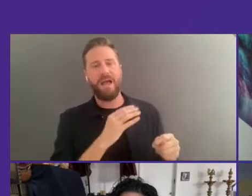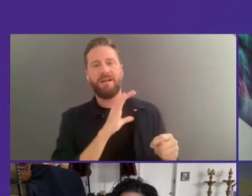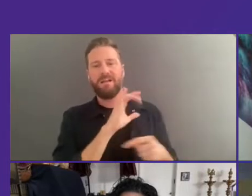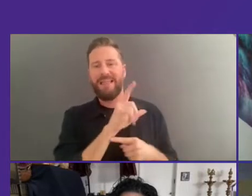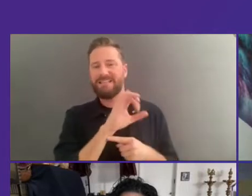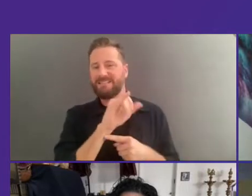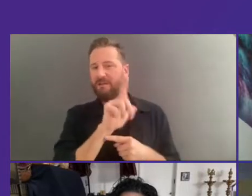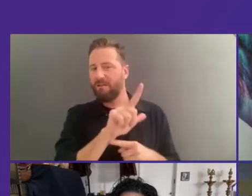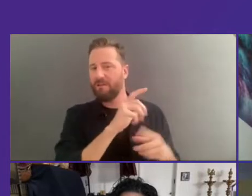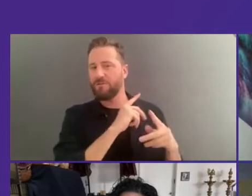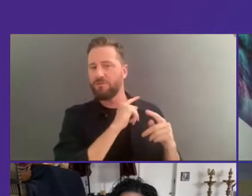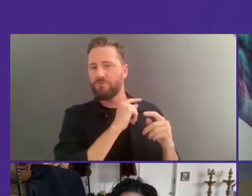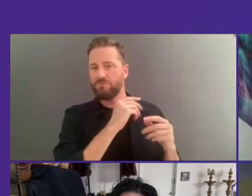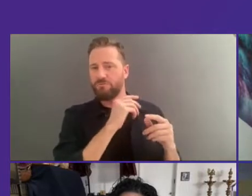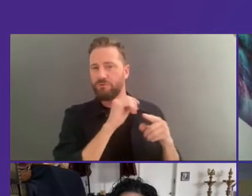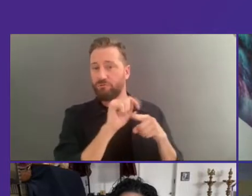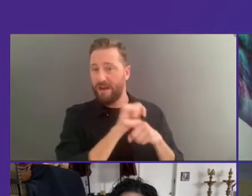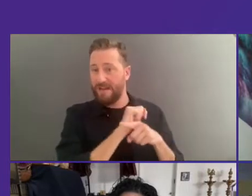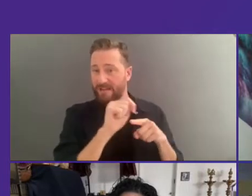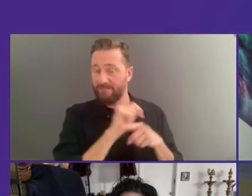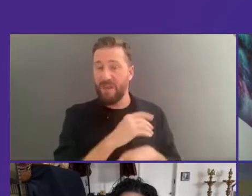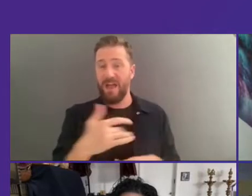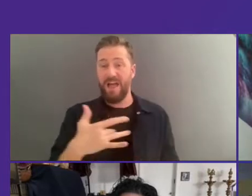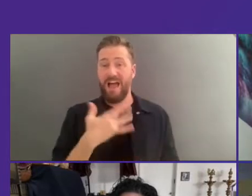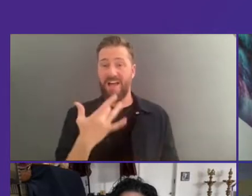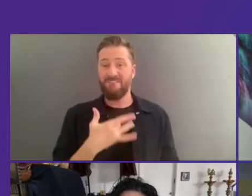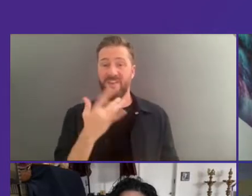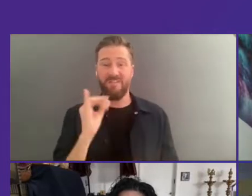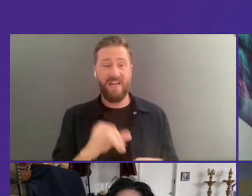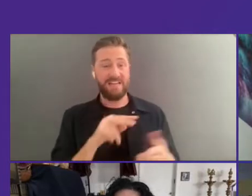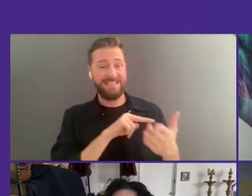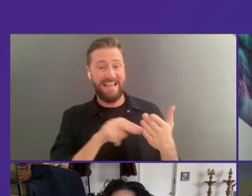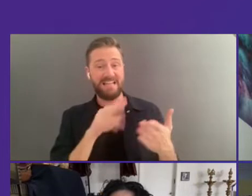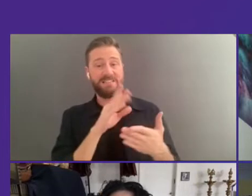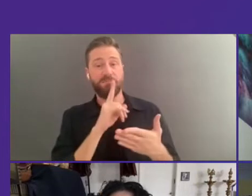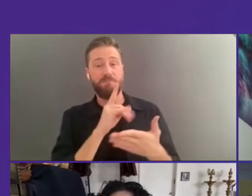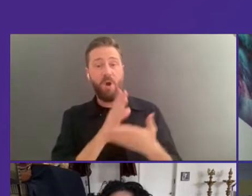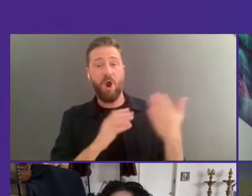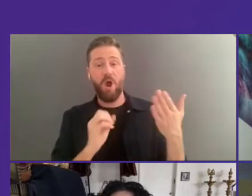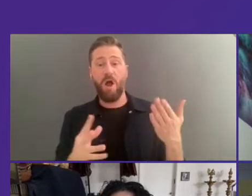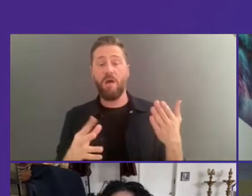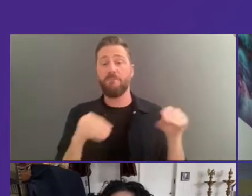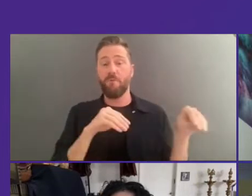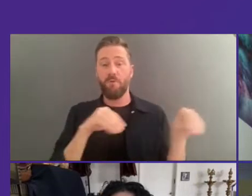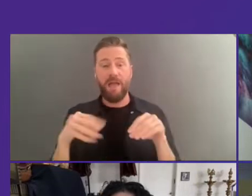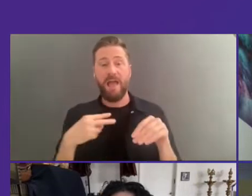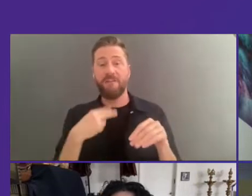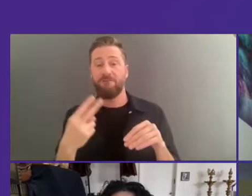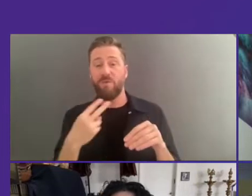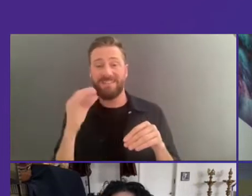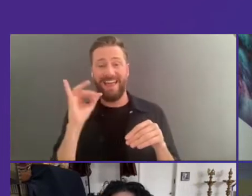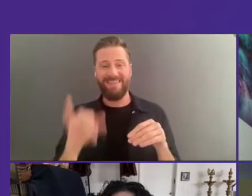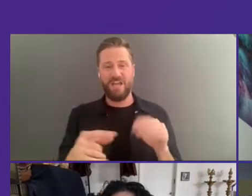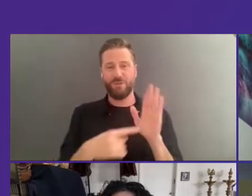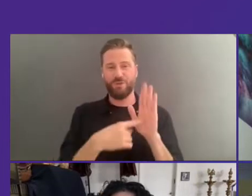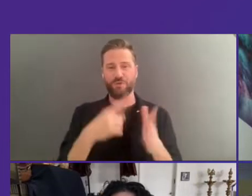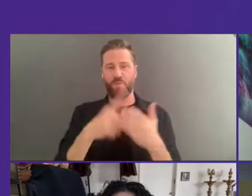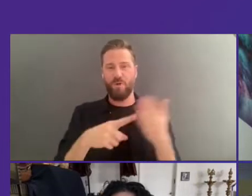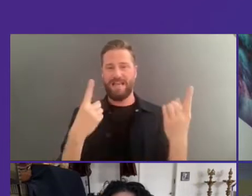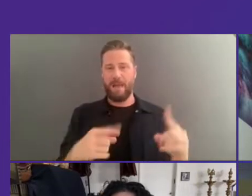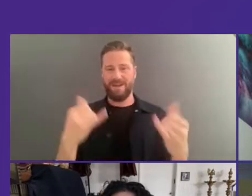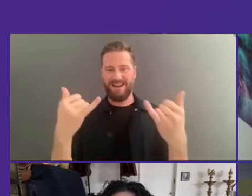Because I believe dance is a vehicle of human voice and reflecting the now and the here. I